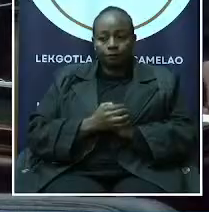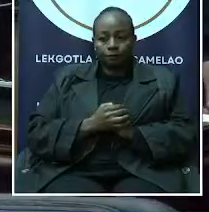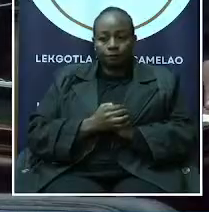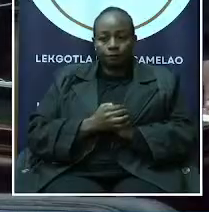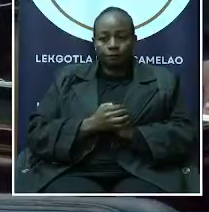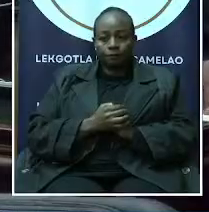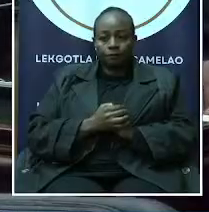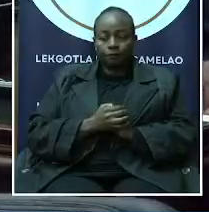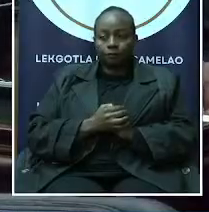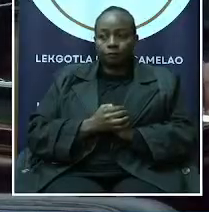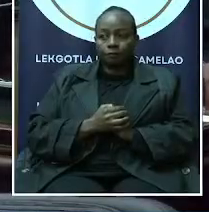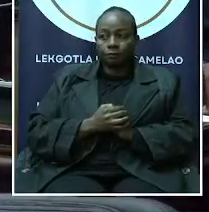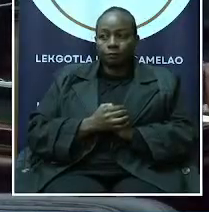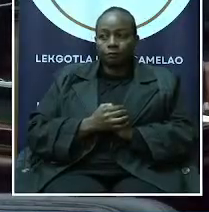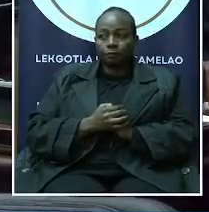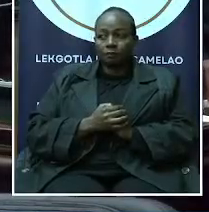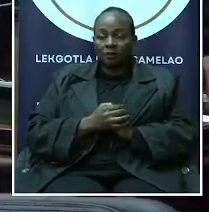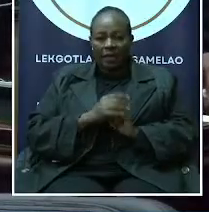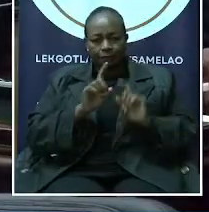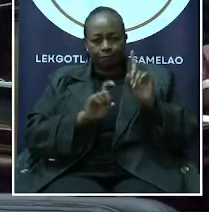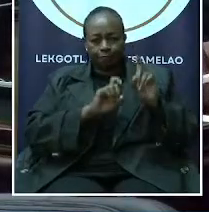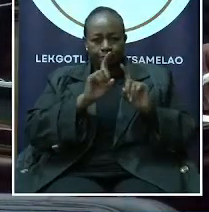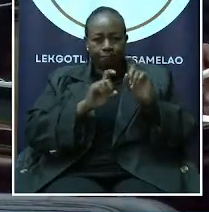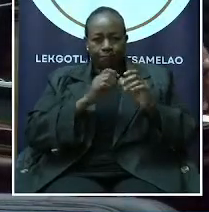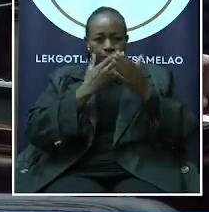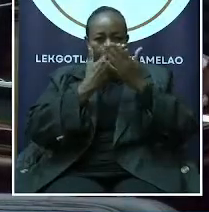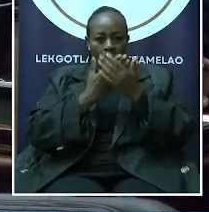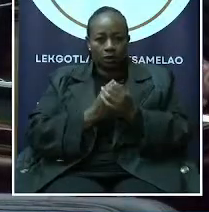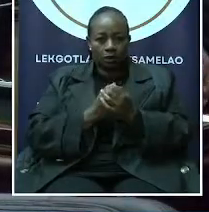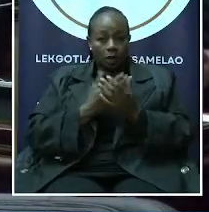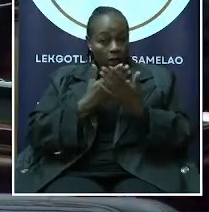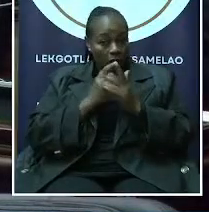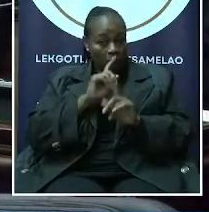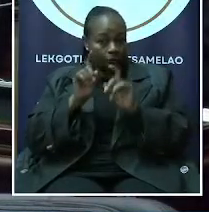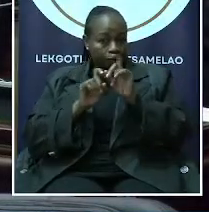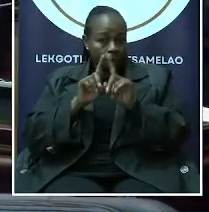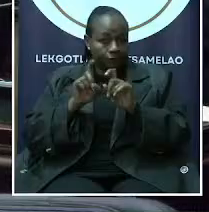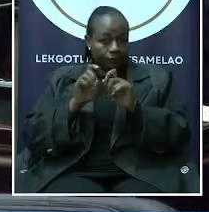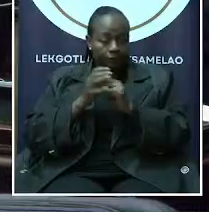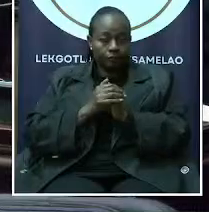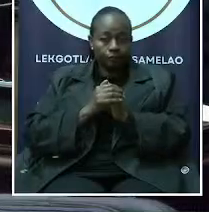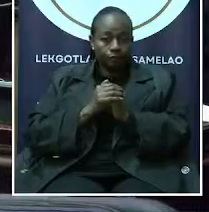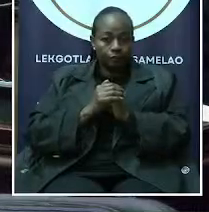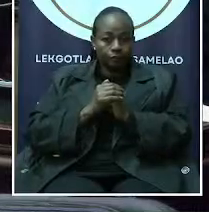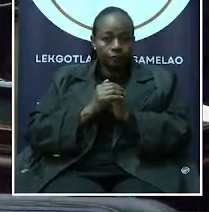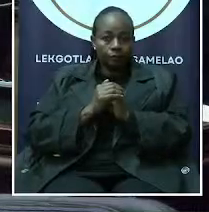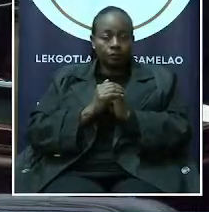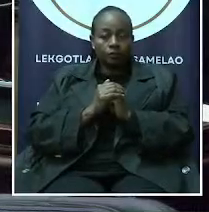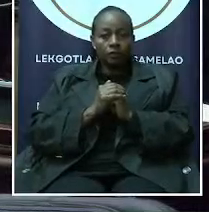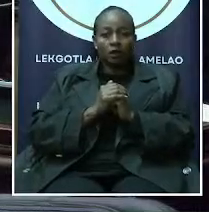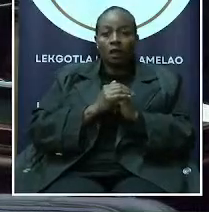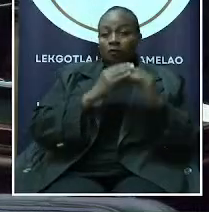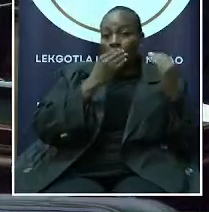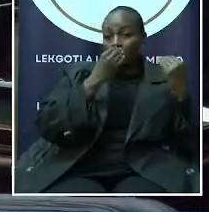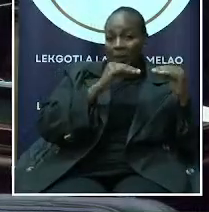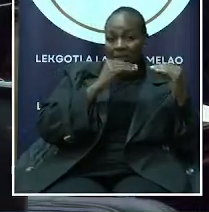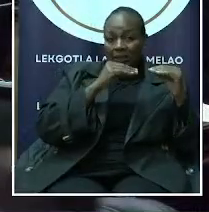Can I ask a question, Deputy? May I ask, for civil, for business